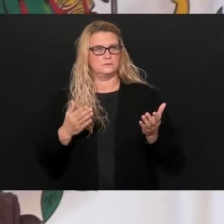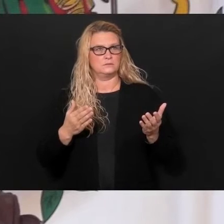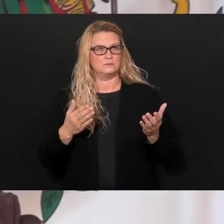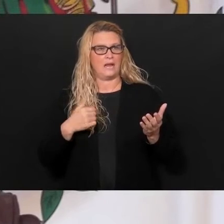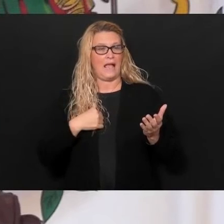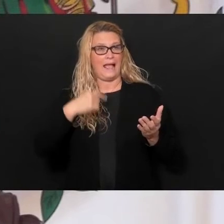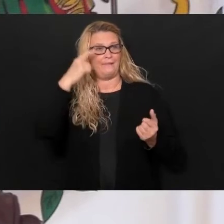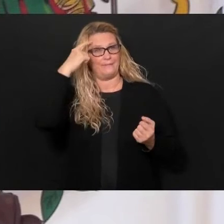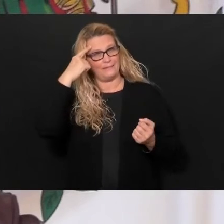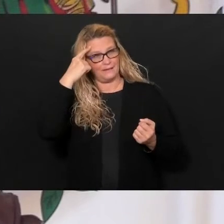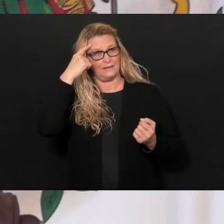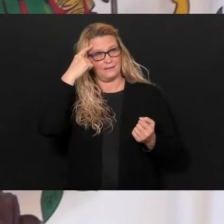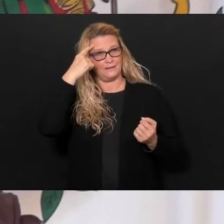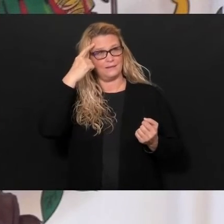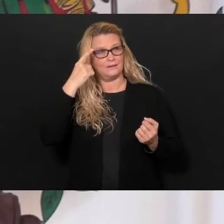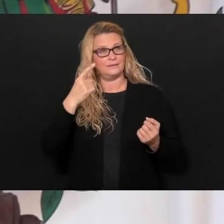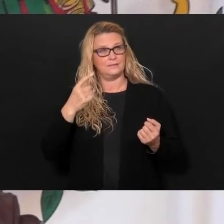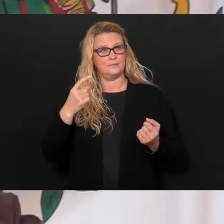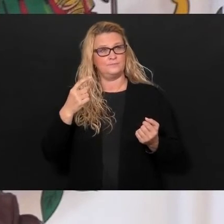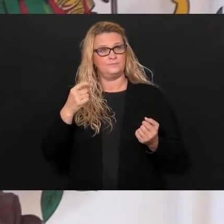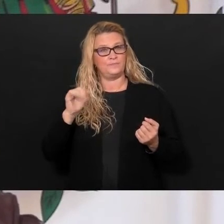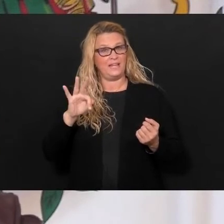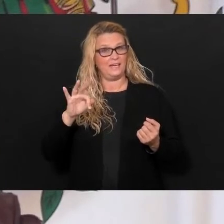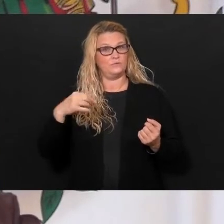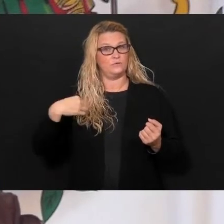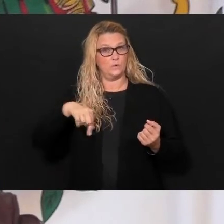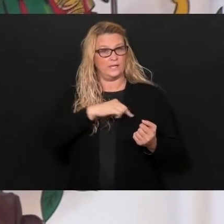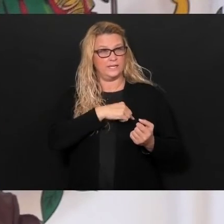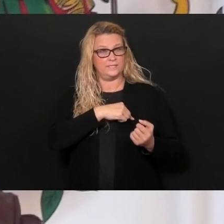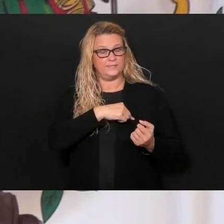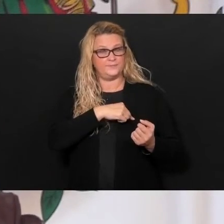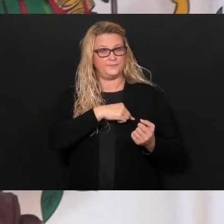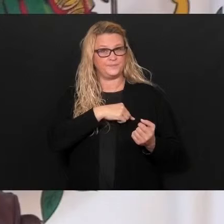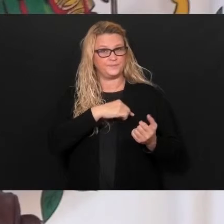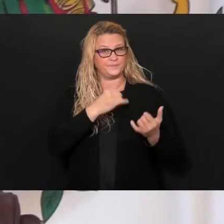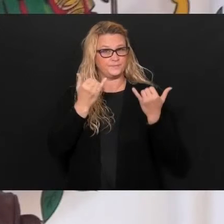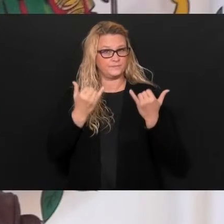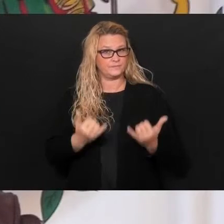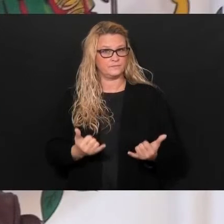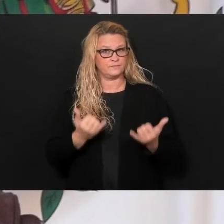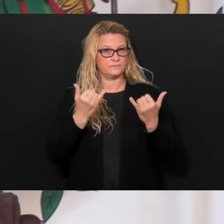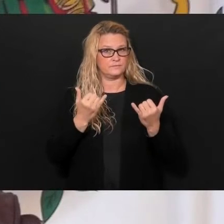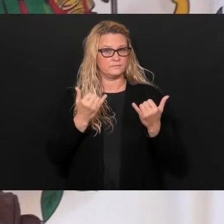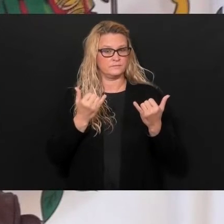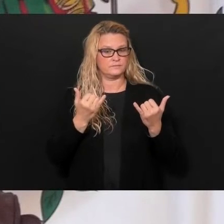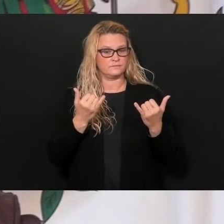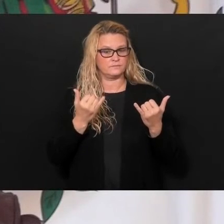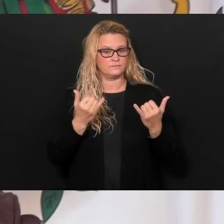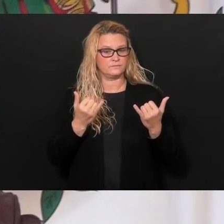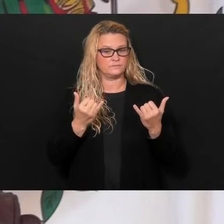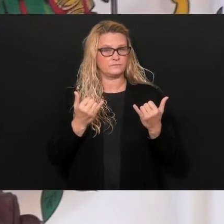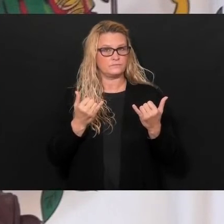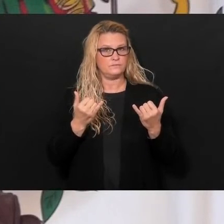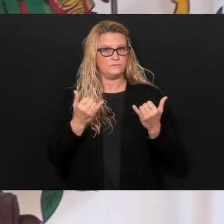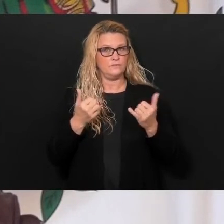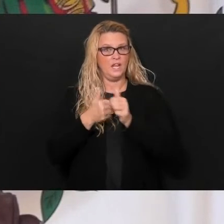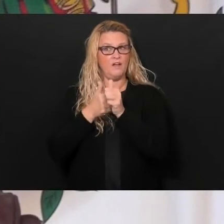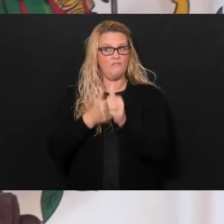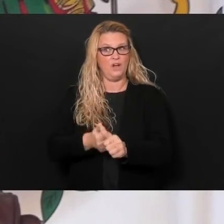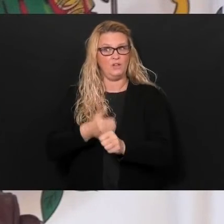I think that if we just went today with nothing but the Harvard